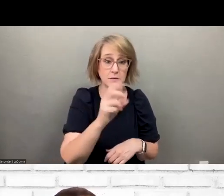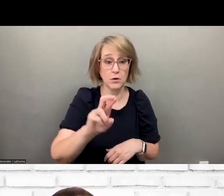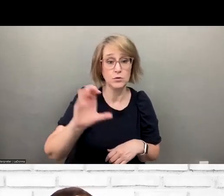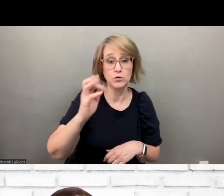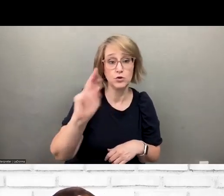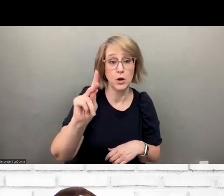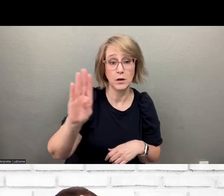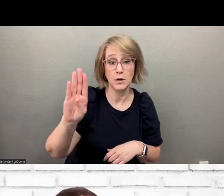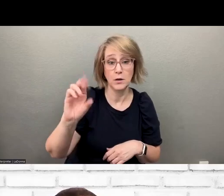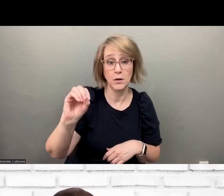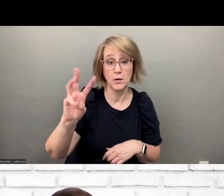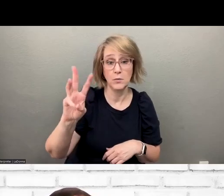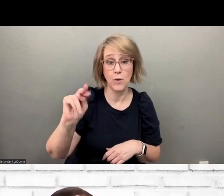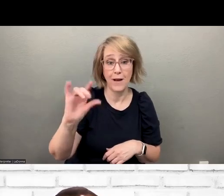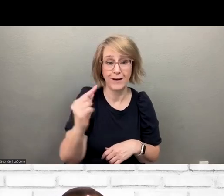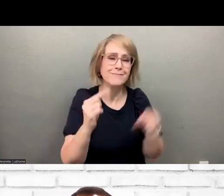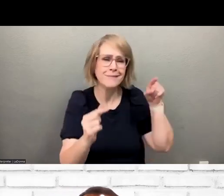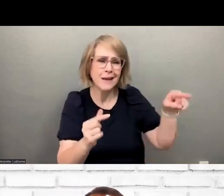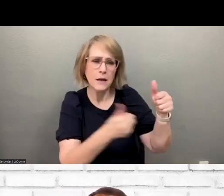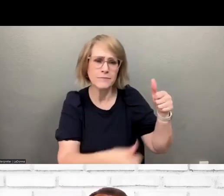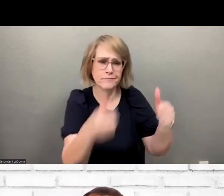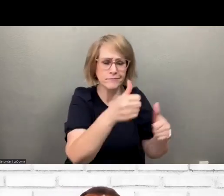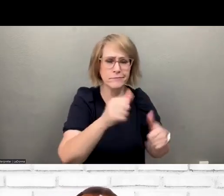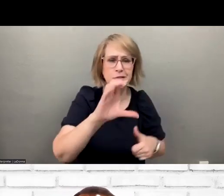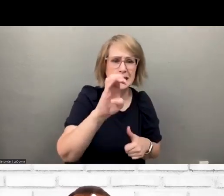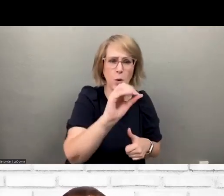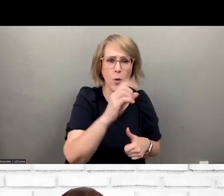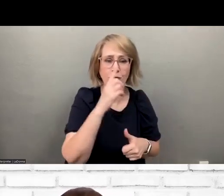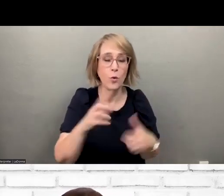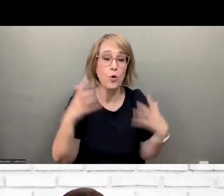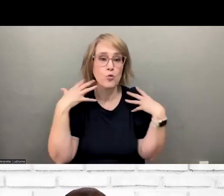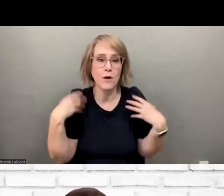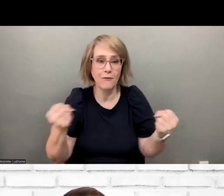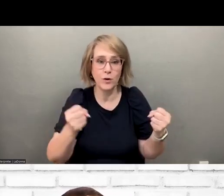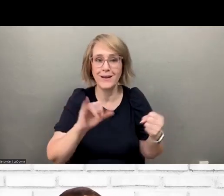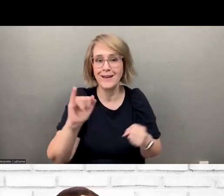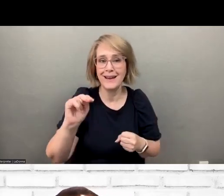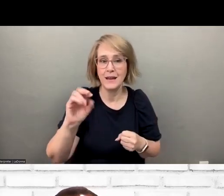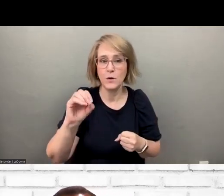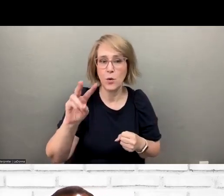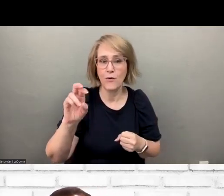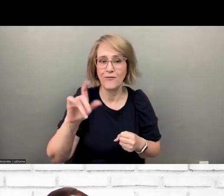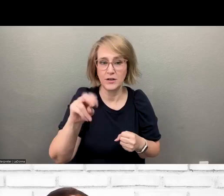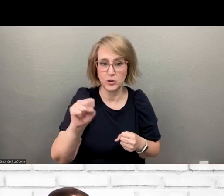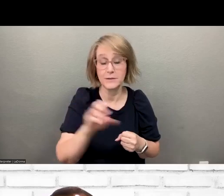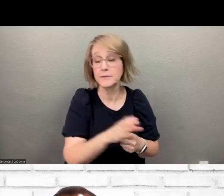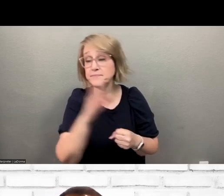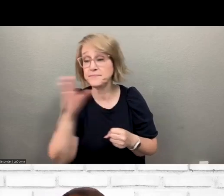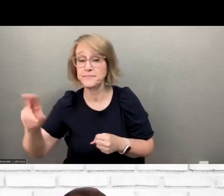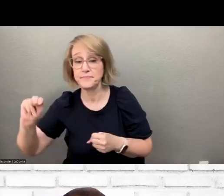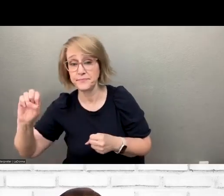Medical Officer at Recovery Innovations and the Medical Director of Behavioral Health Link. And we had from the Netherlands, Dr. Nikki Vos,